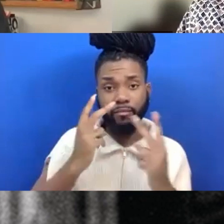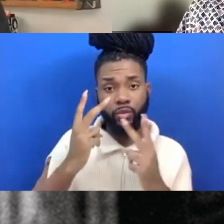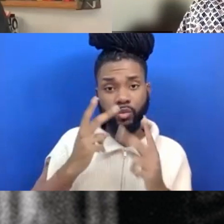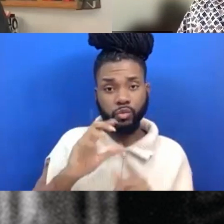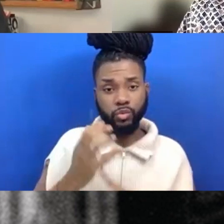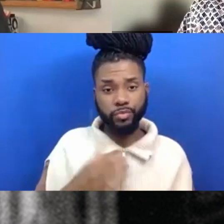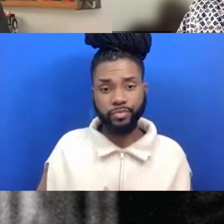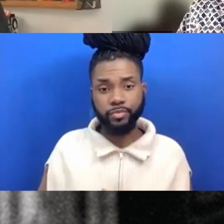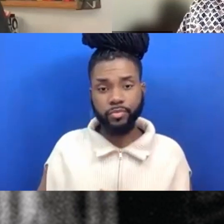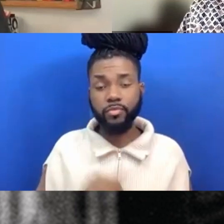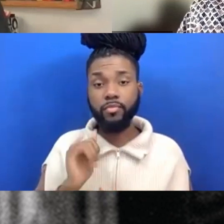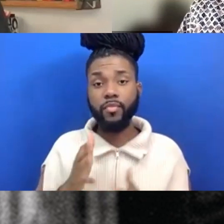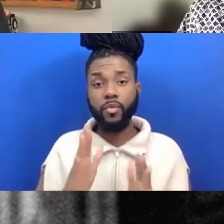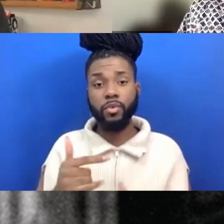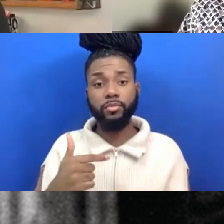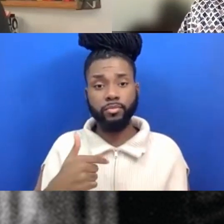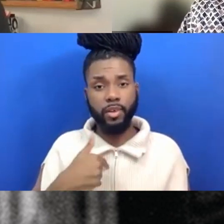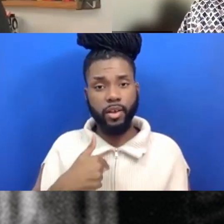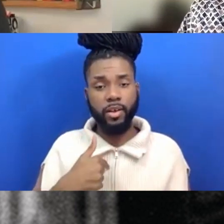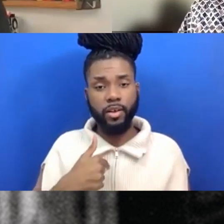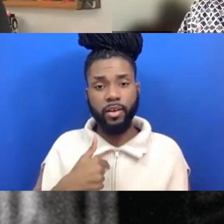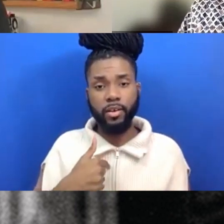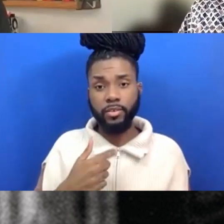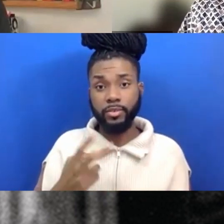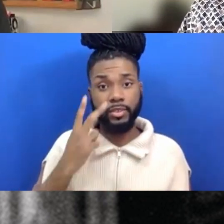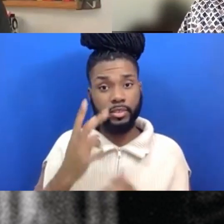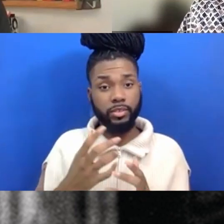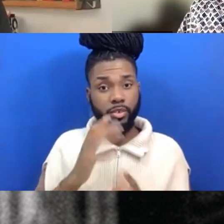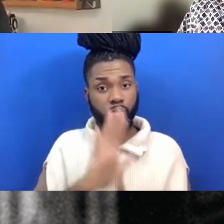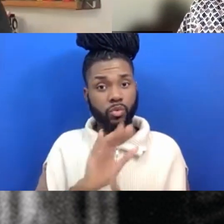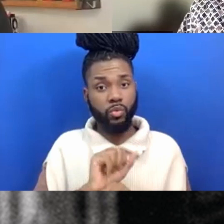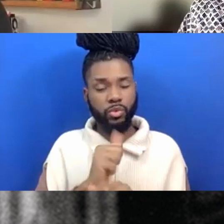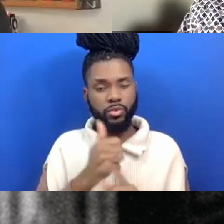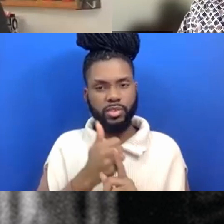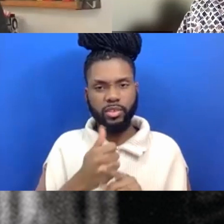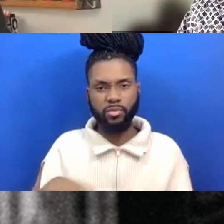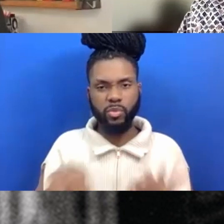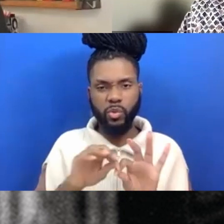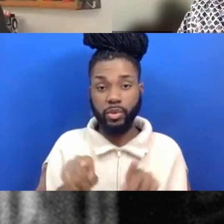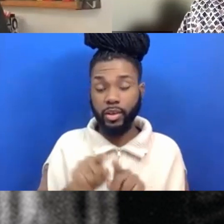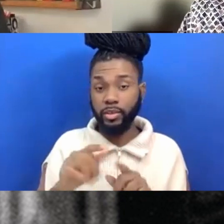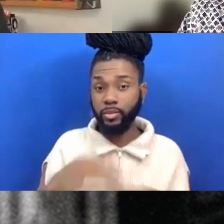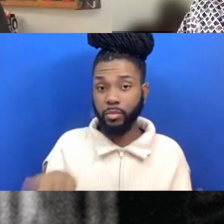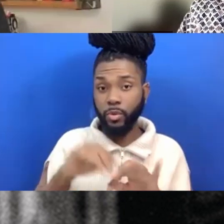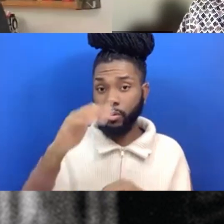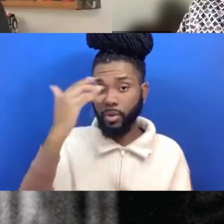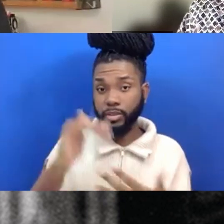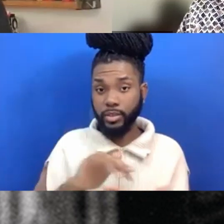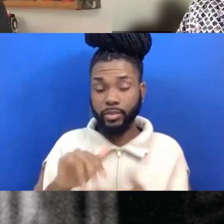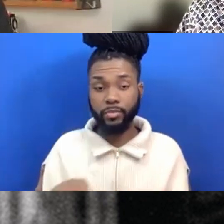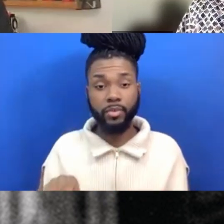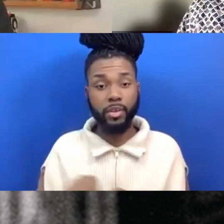In this way, I locate much of this work as vital study, a vital Black study of objects,